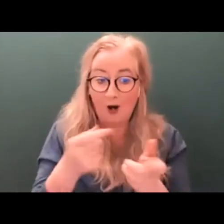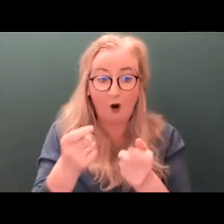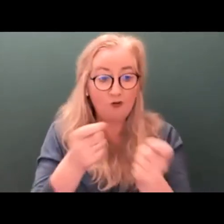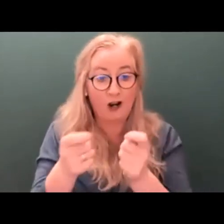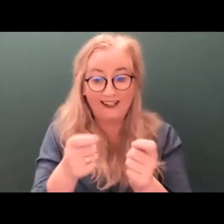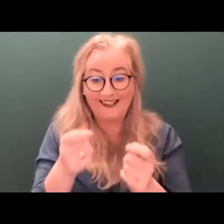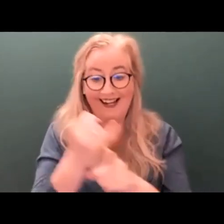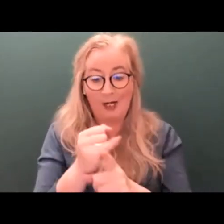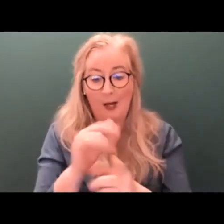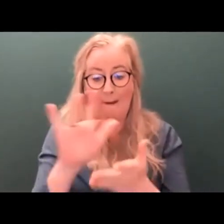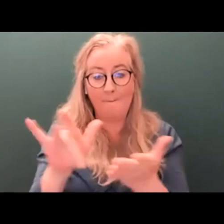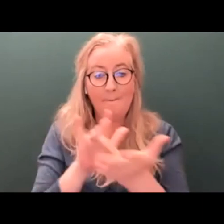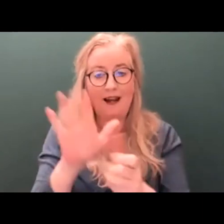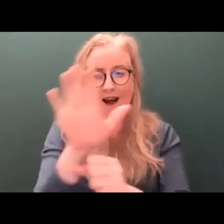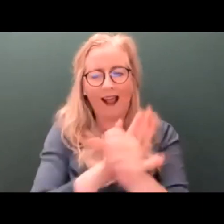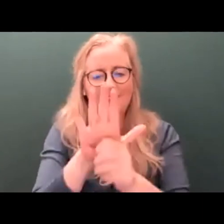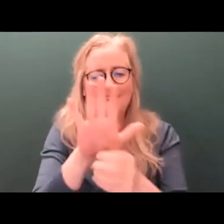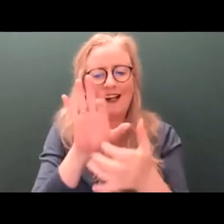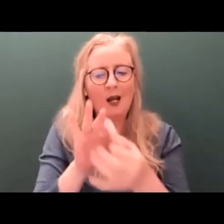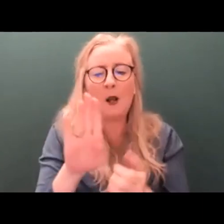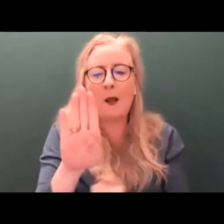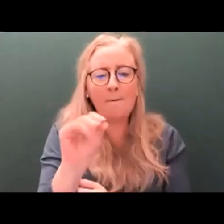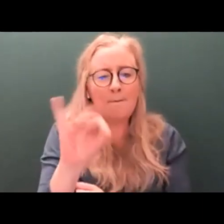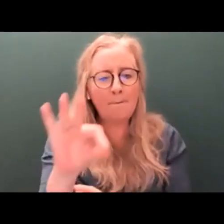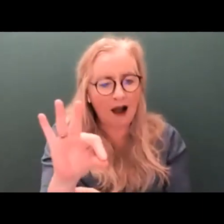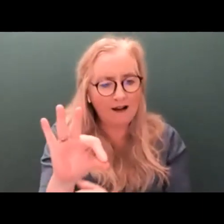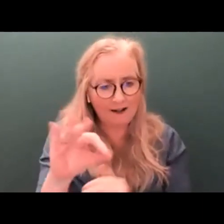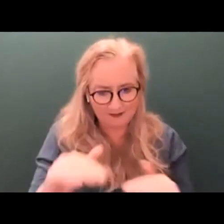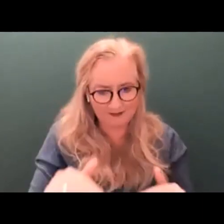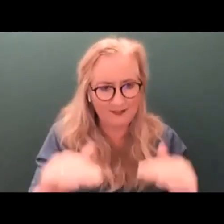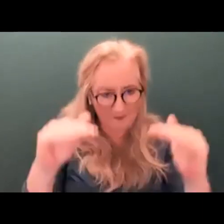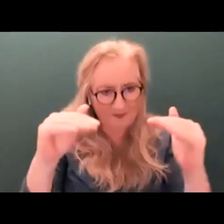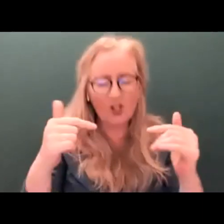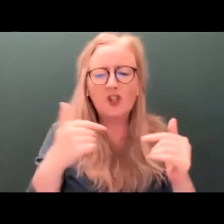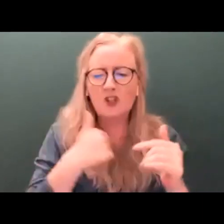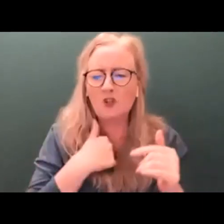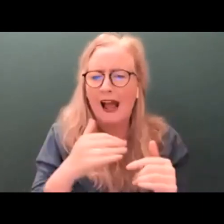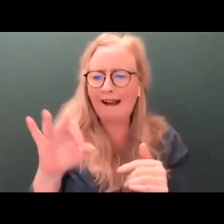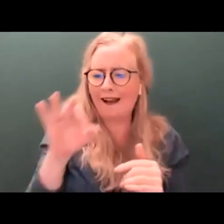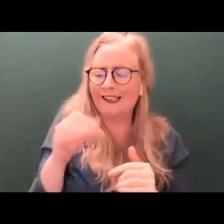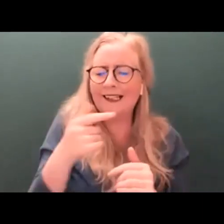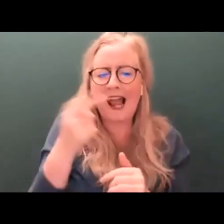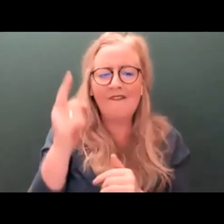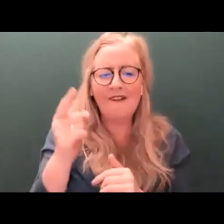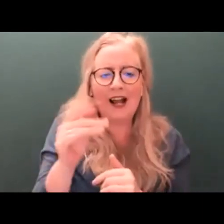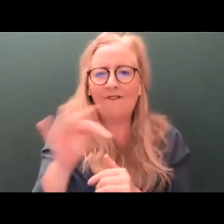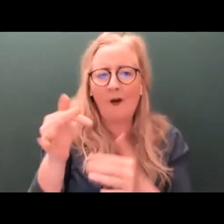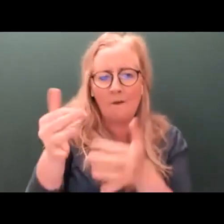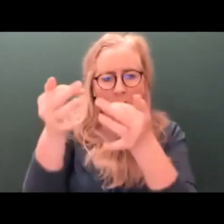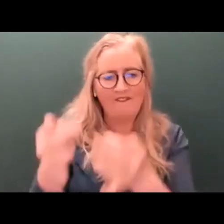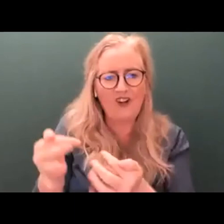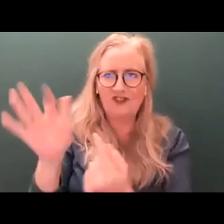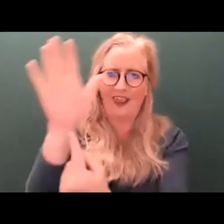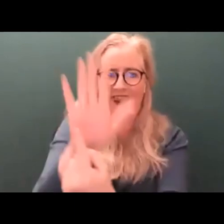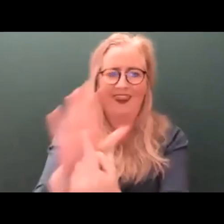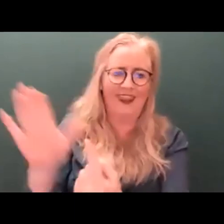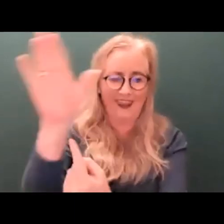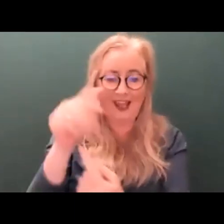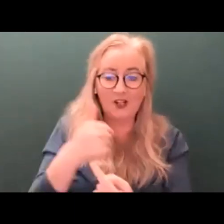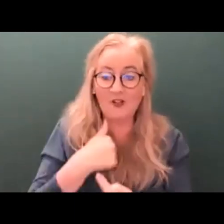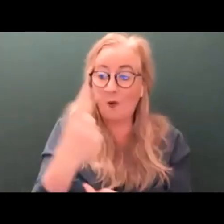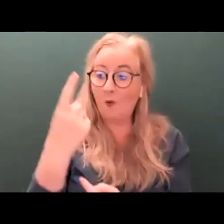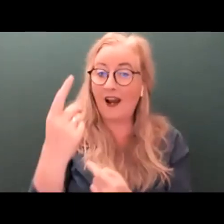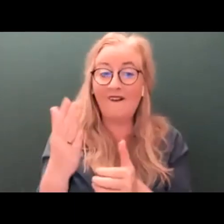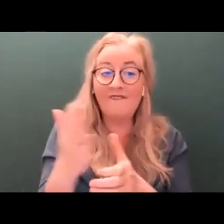Midlands with these bogs. So I sought advice from officialdom and the first thing I'd say